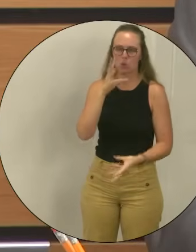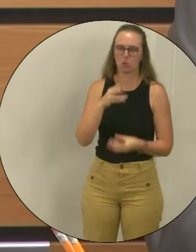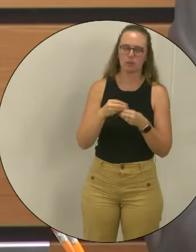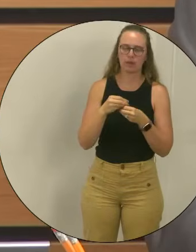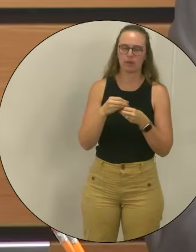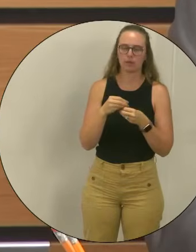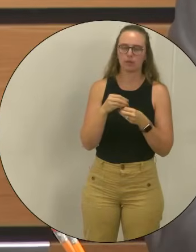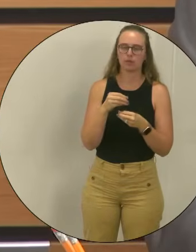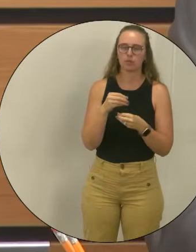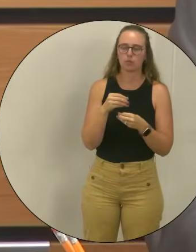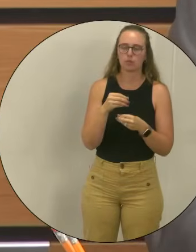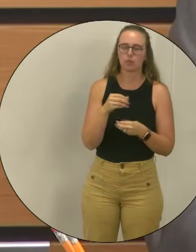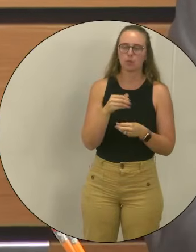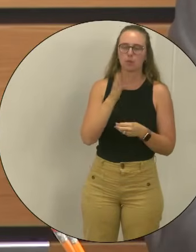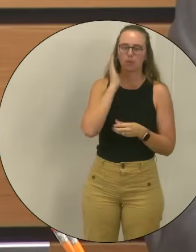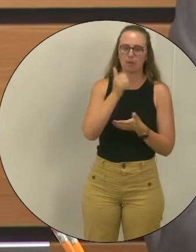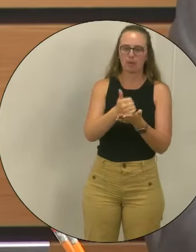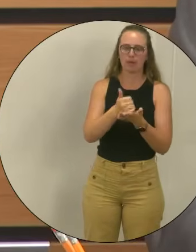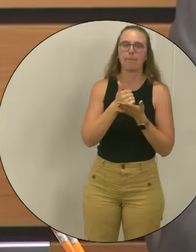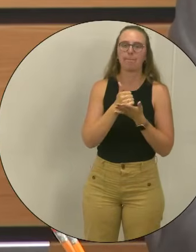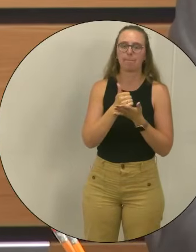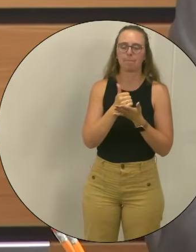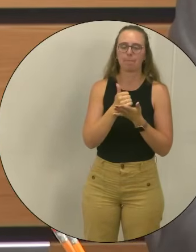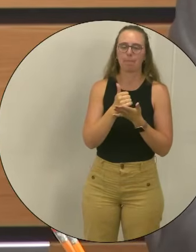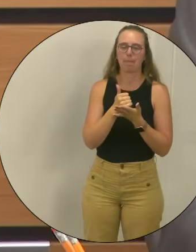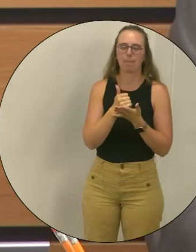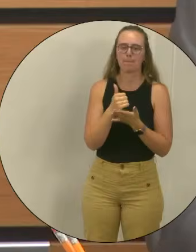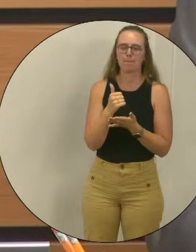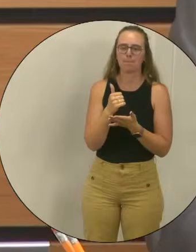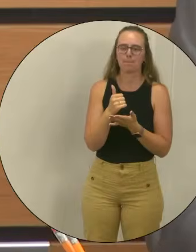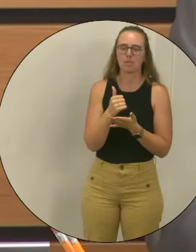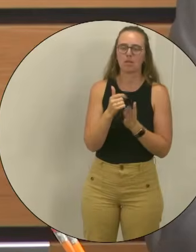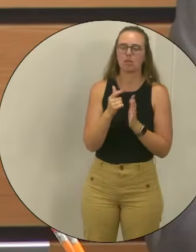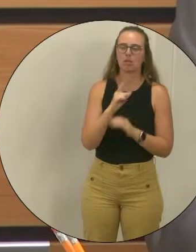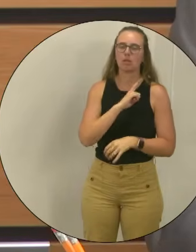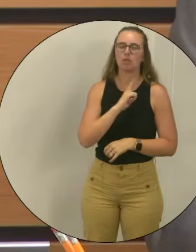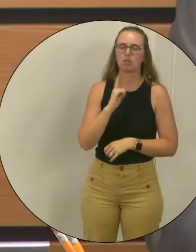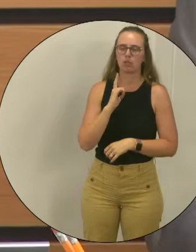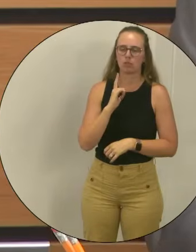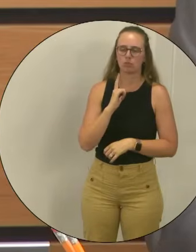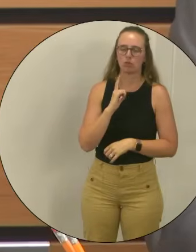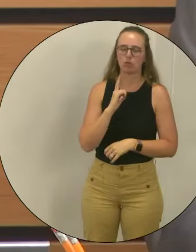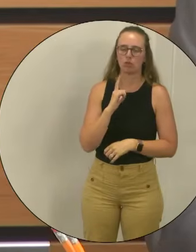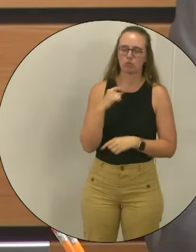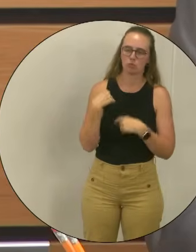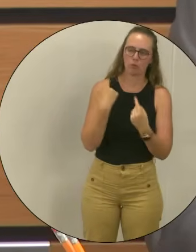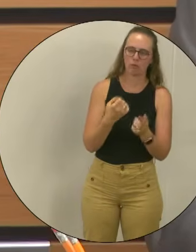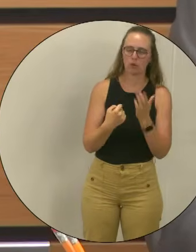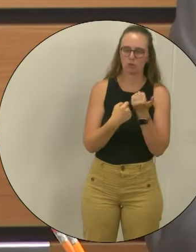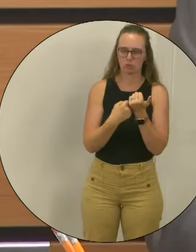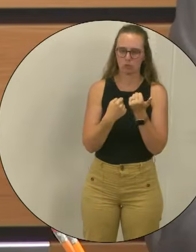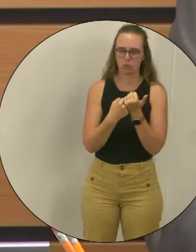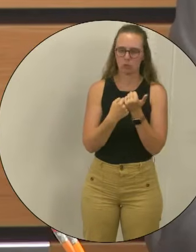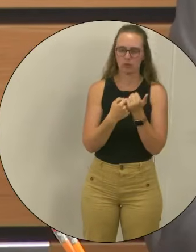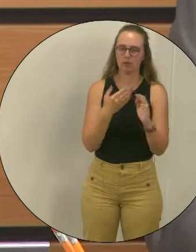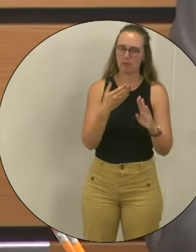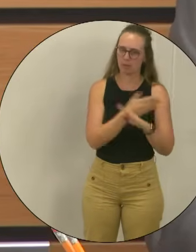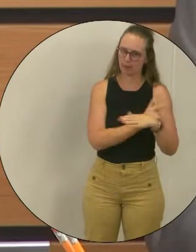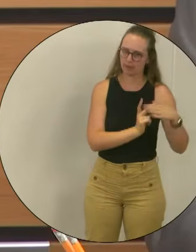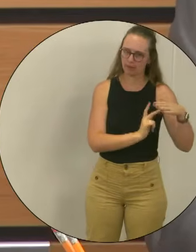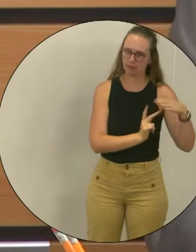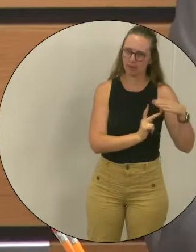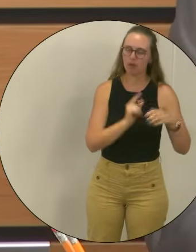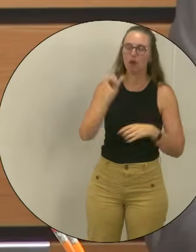together will help. The legislature has been supportive of pre-K.